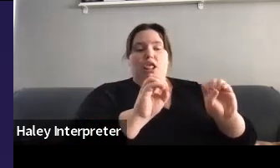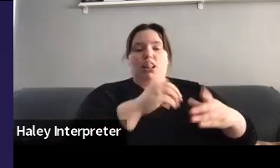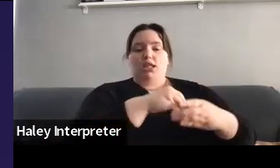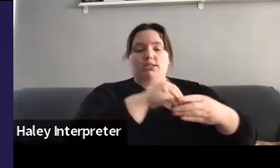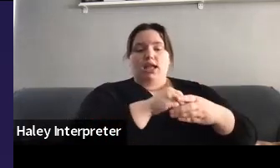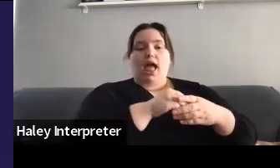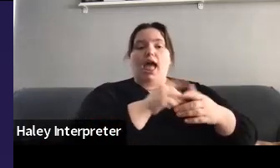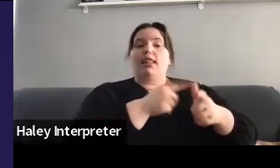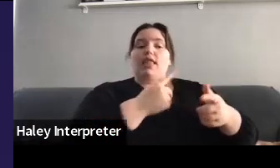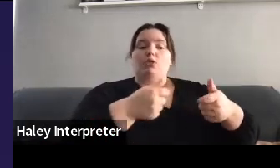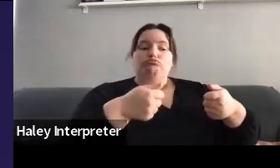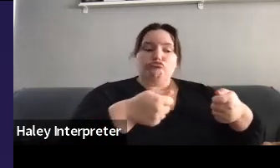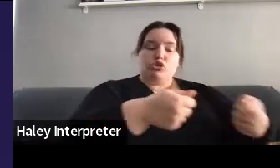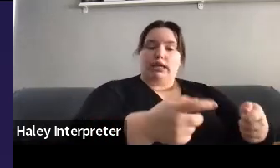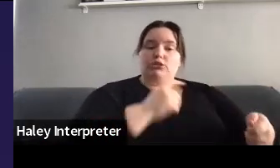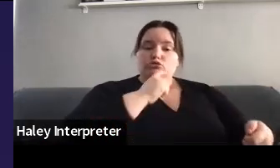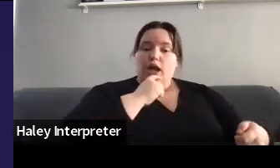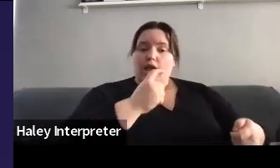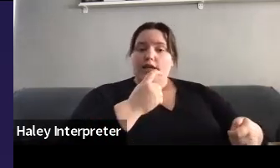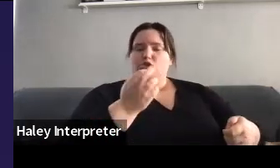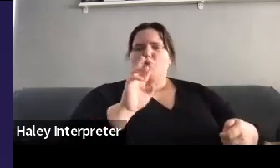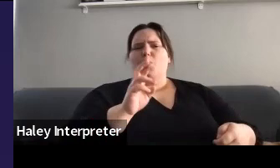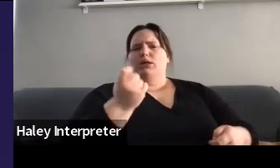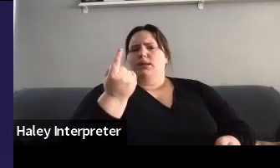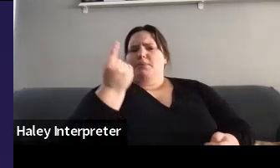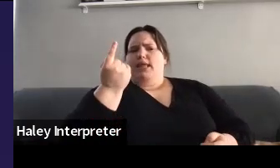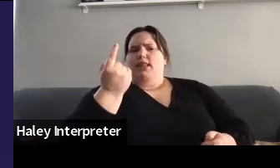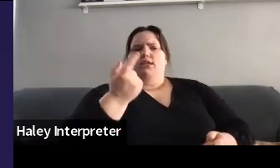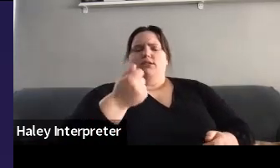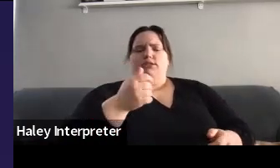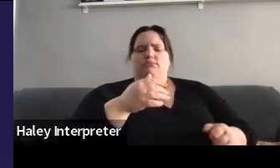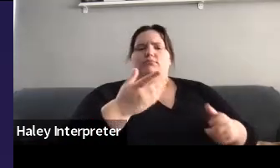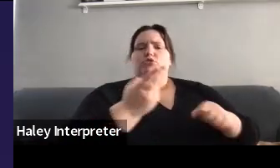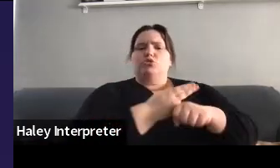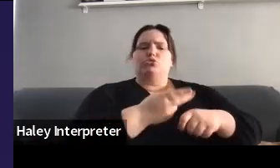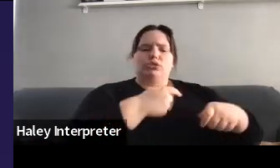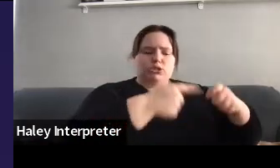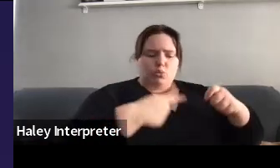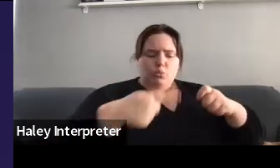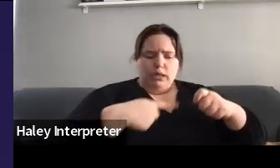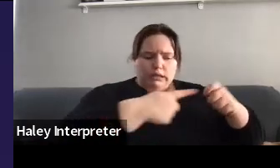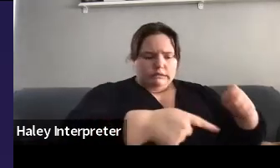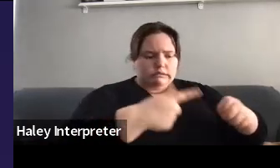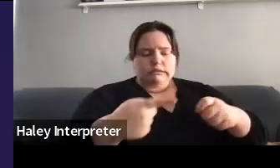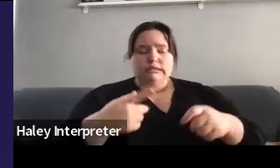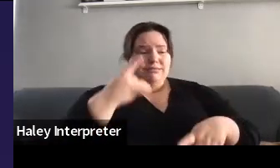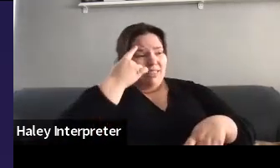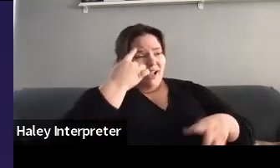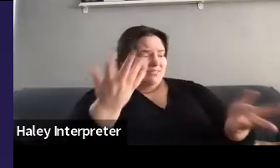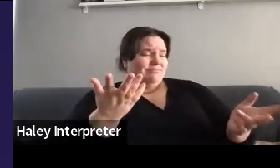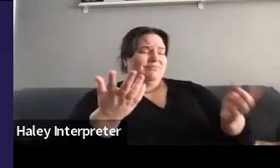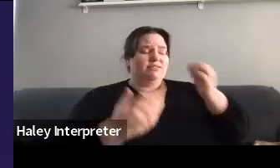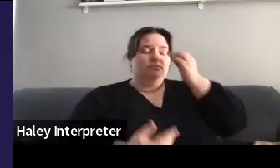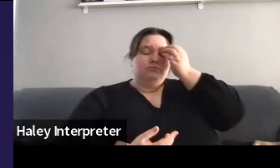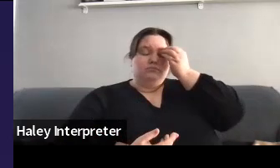the garbage or something else that's on wheels. You have any thoughts, Asian?